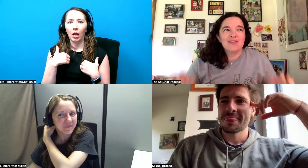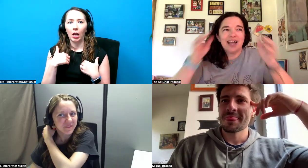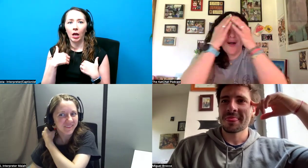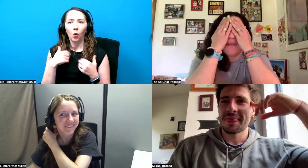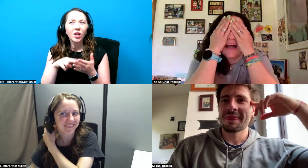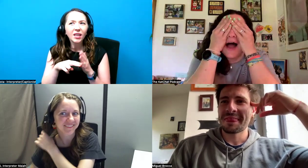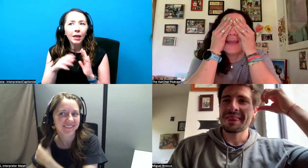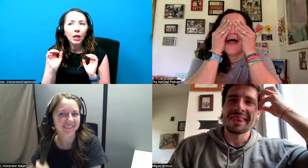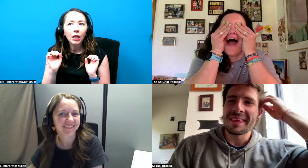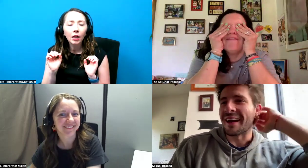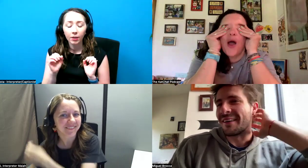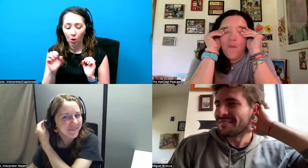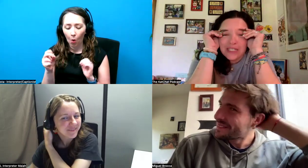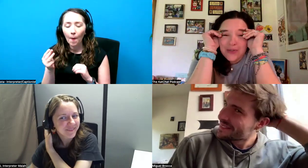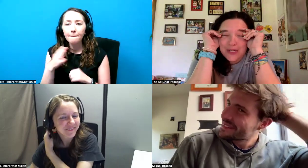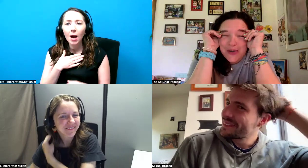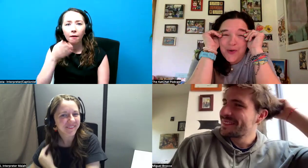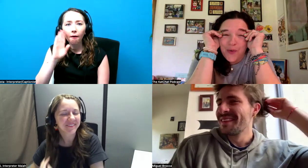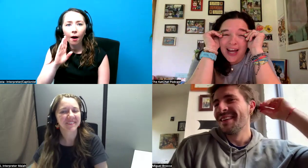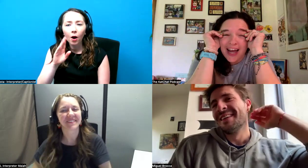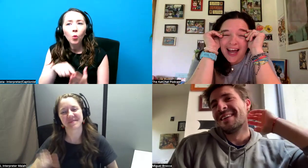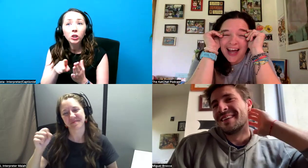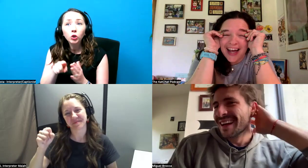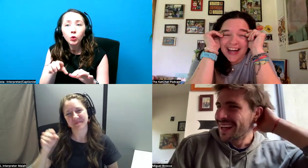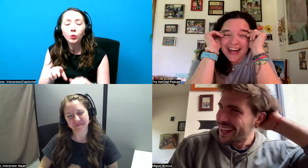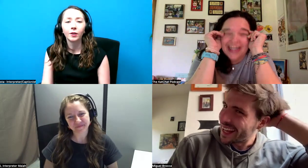mean? I was like, oh my God. Yeah. What do you do?